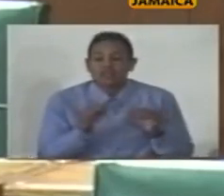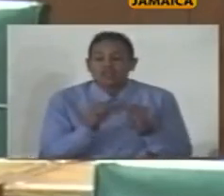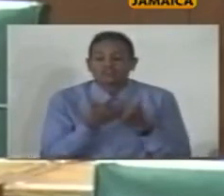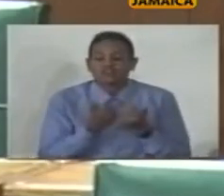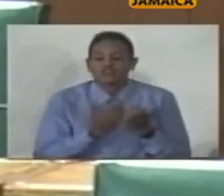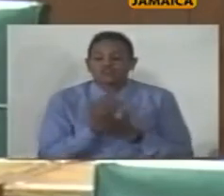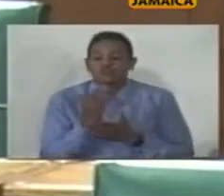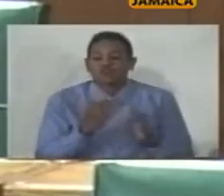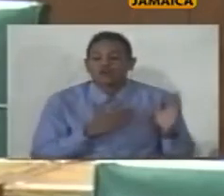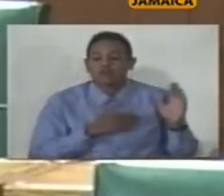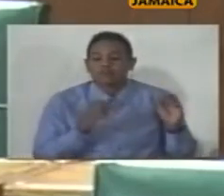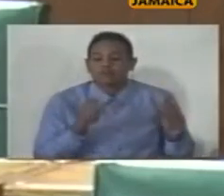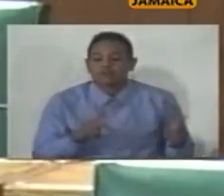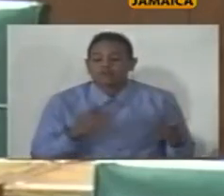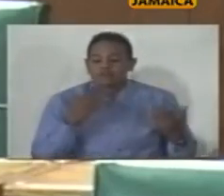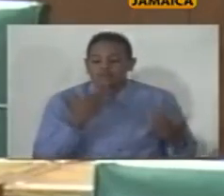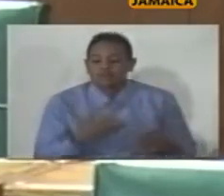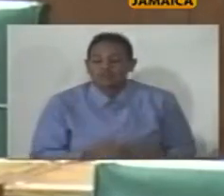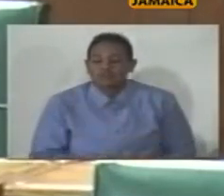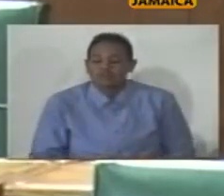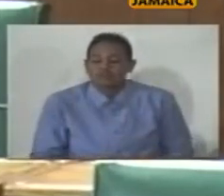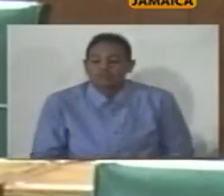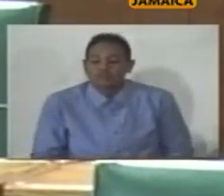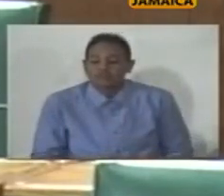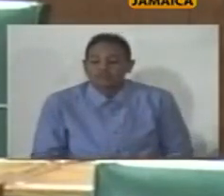of a recommittal. Thank you.